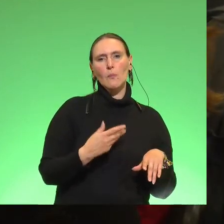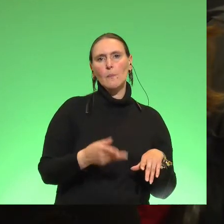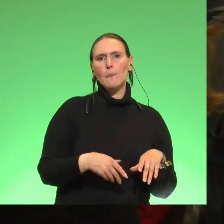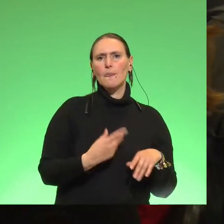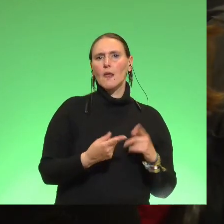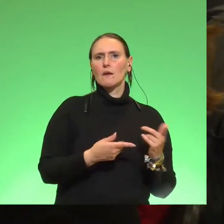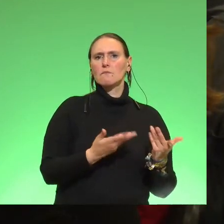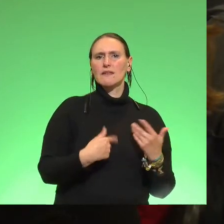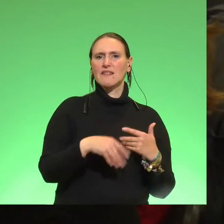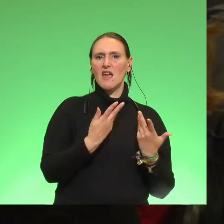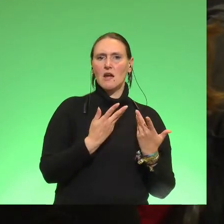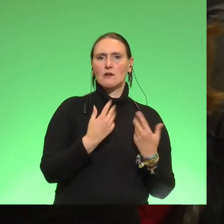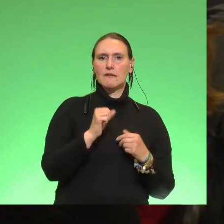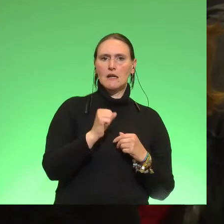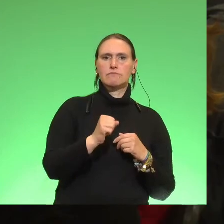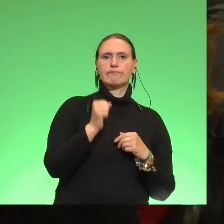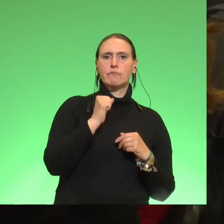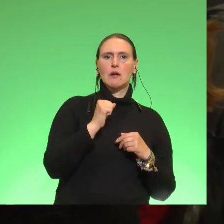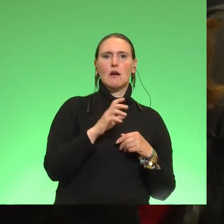dogmas and the pillars